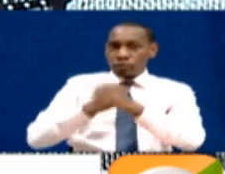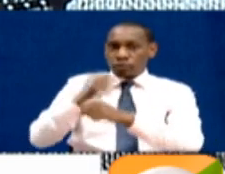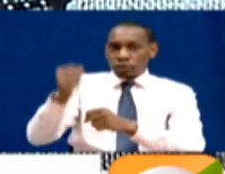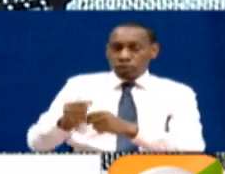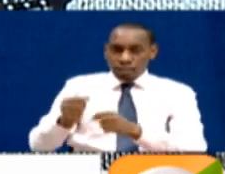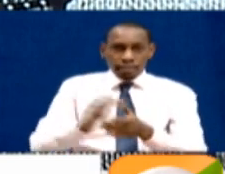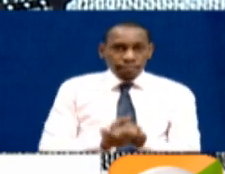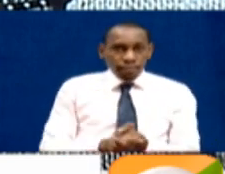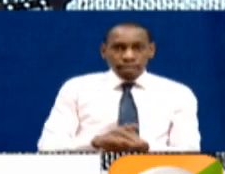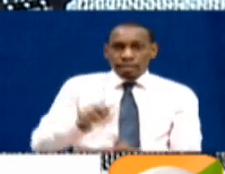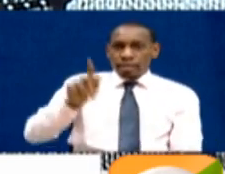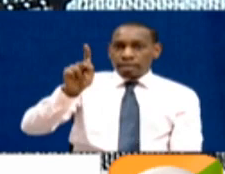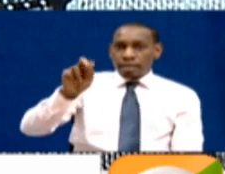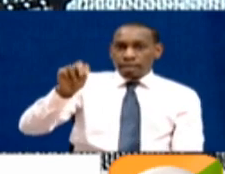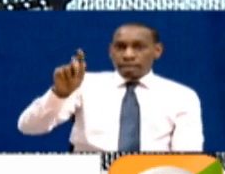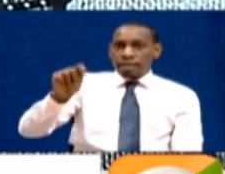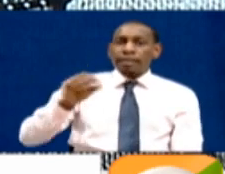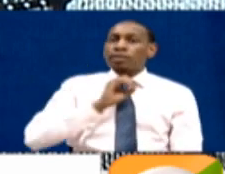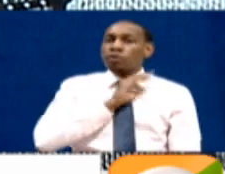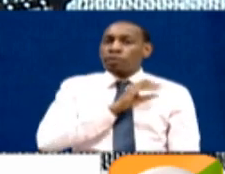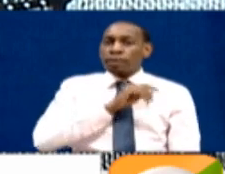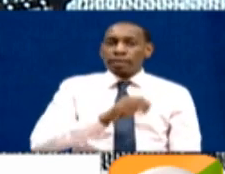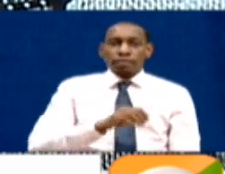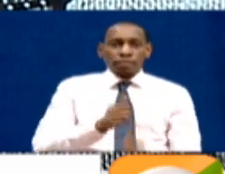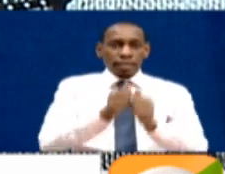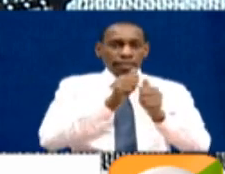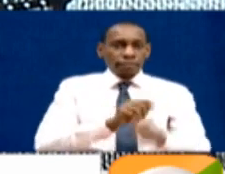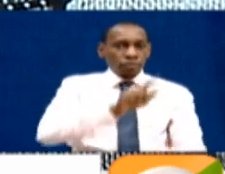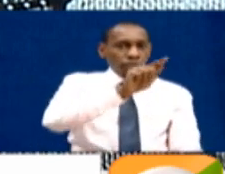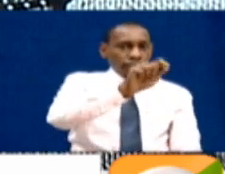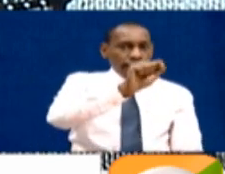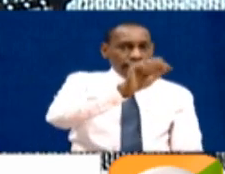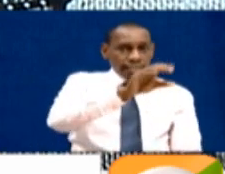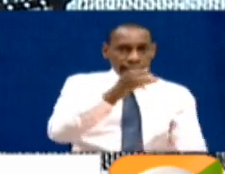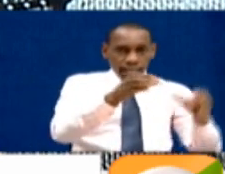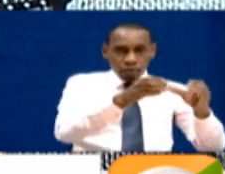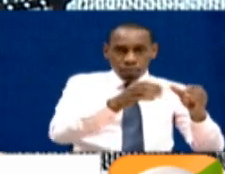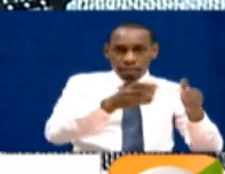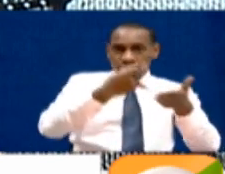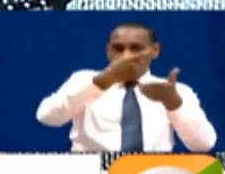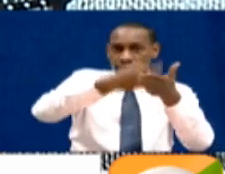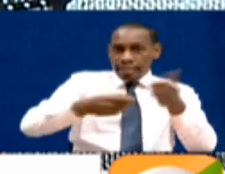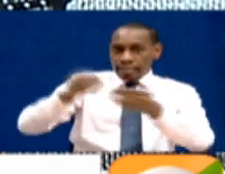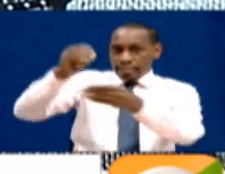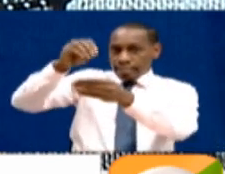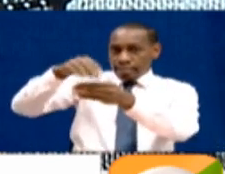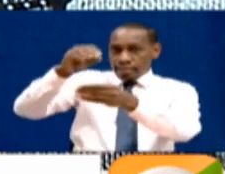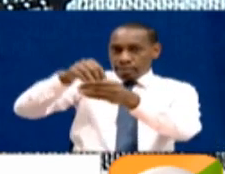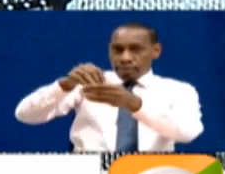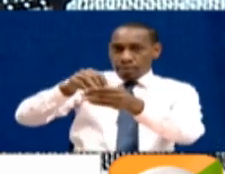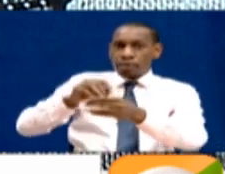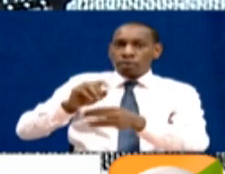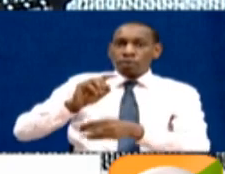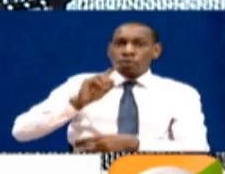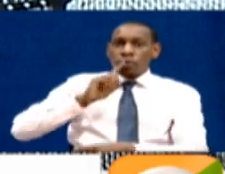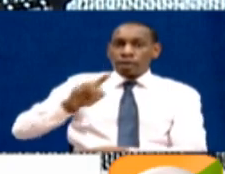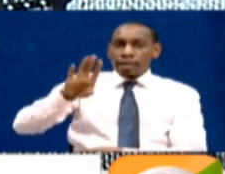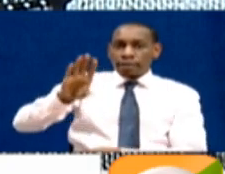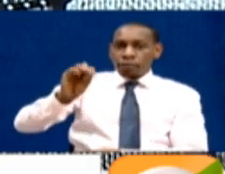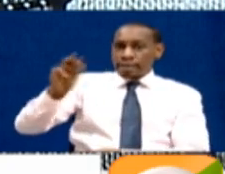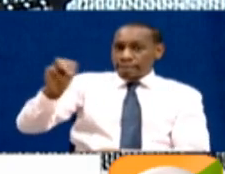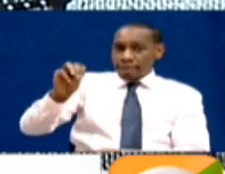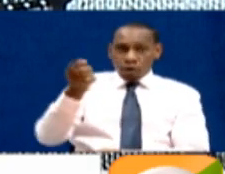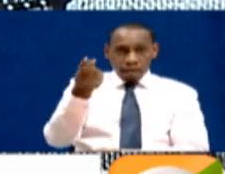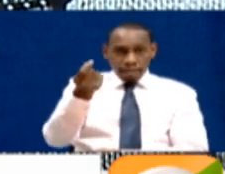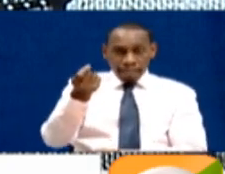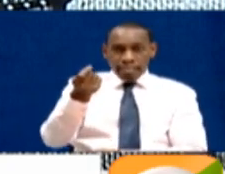62-year-old union. KNUT decries the refusal by the Teachers Service Commission to deduct and remit at least 140